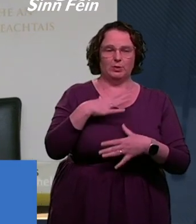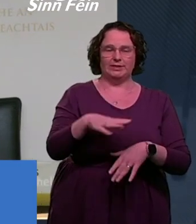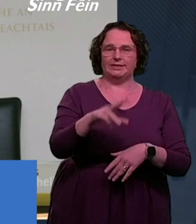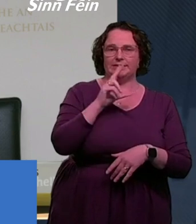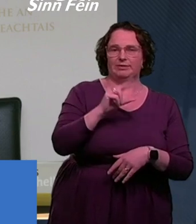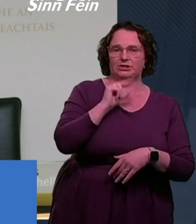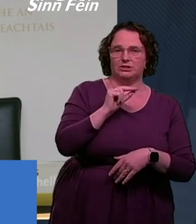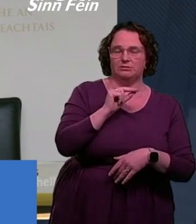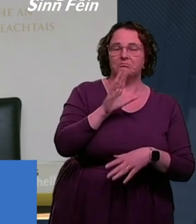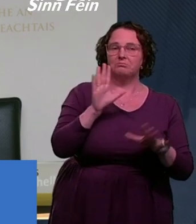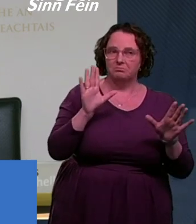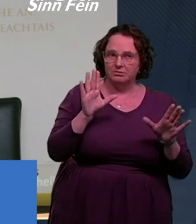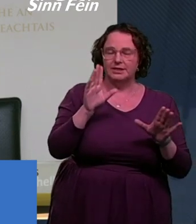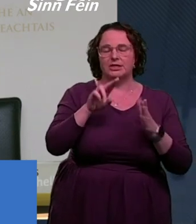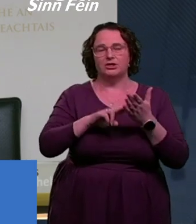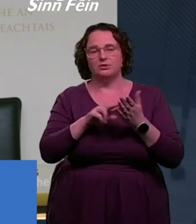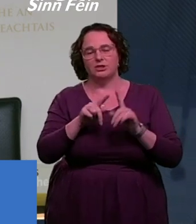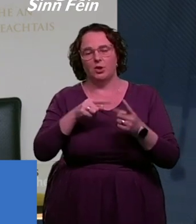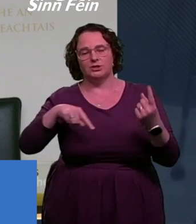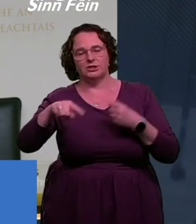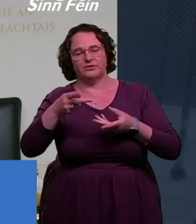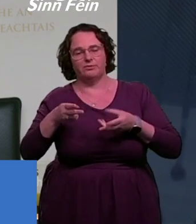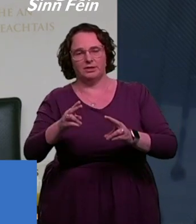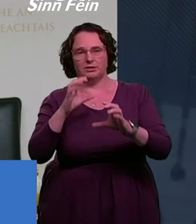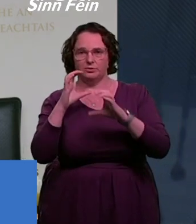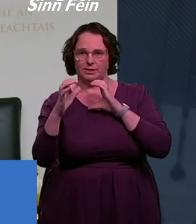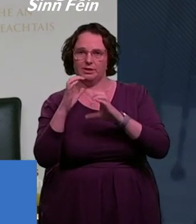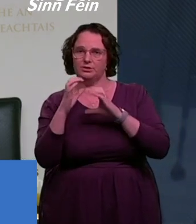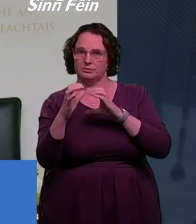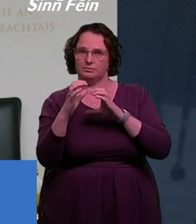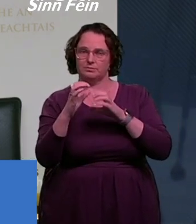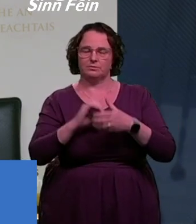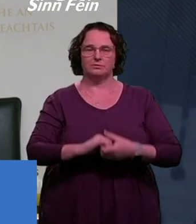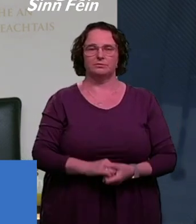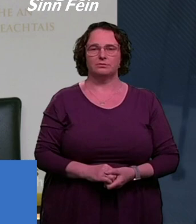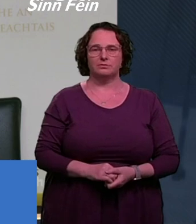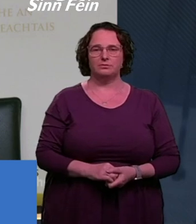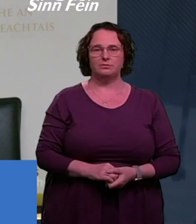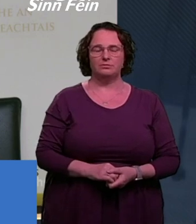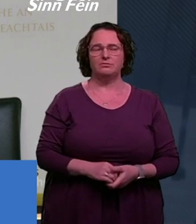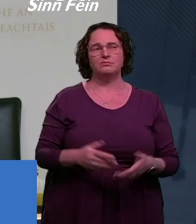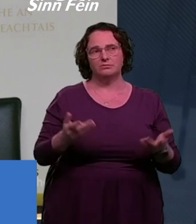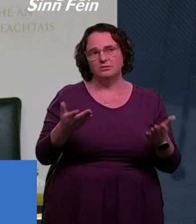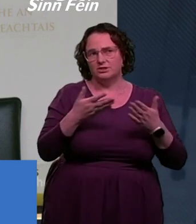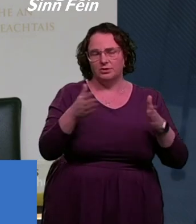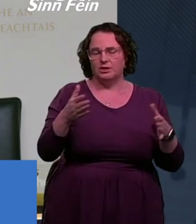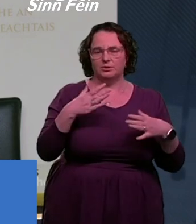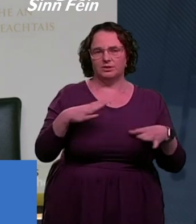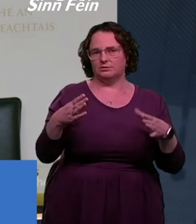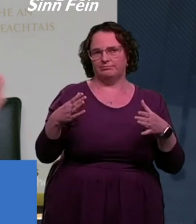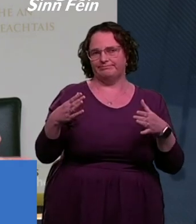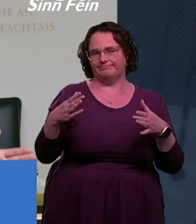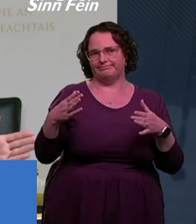can use an alternative method of communication. So I think, yeah, in general, I mean, we don't want to get into